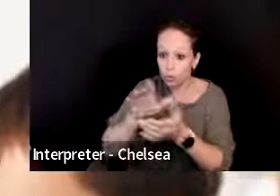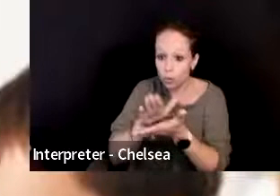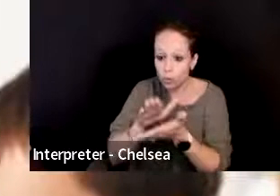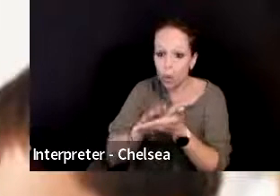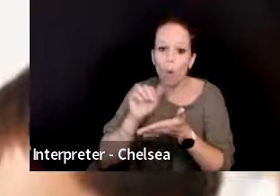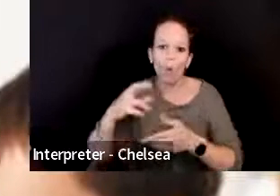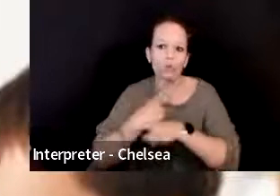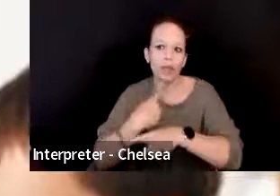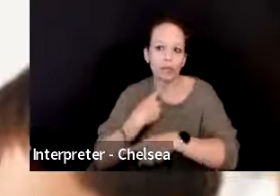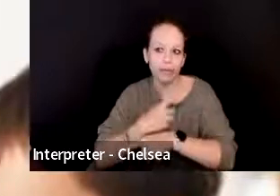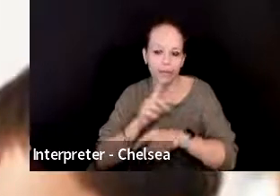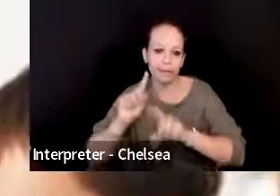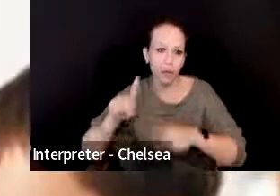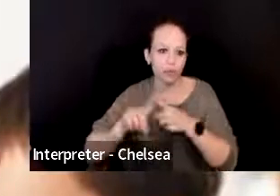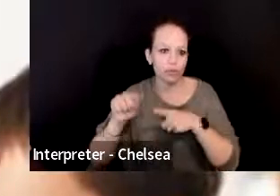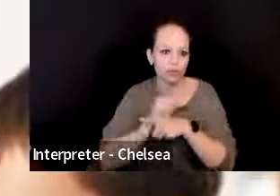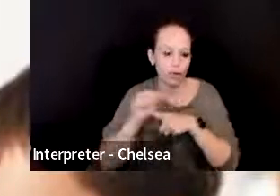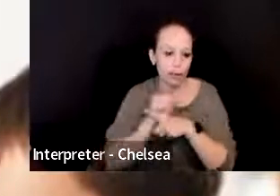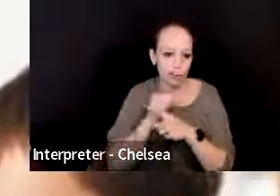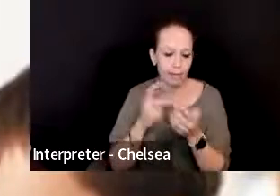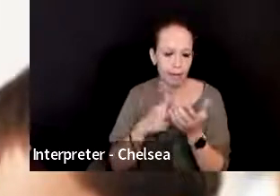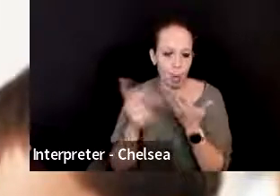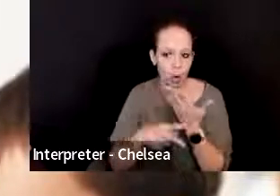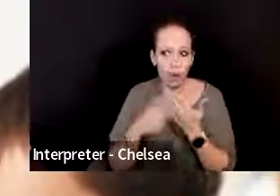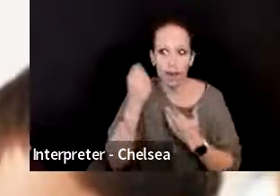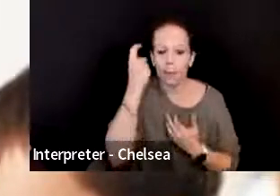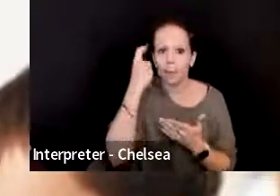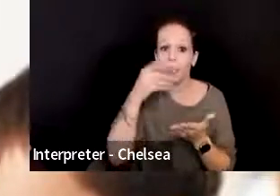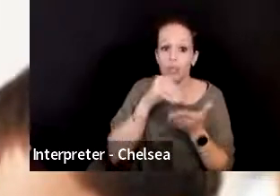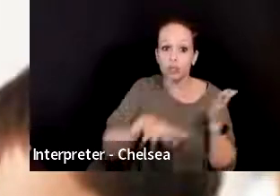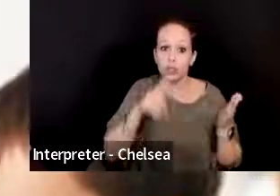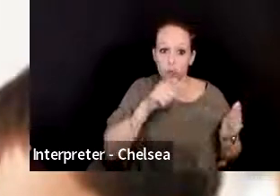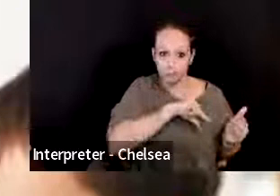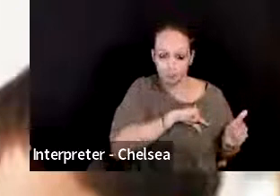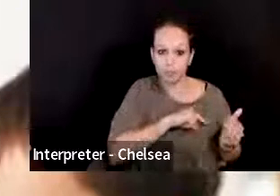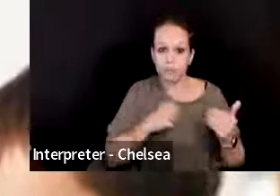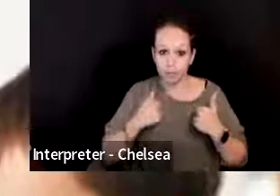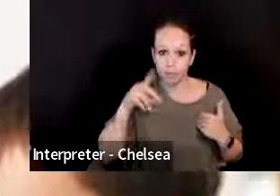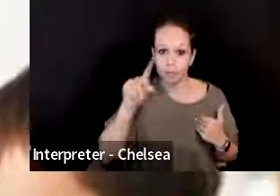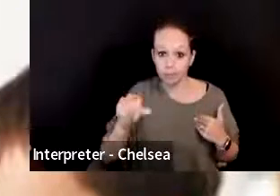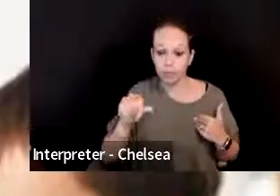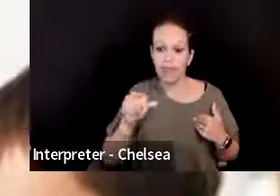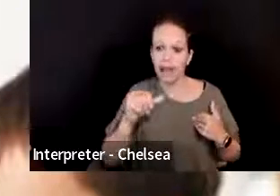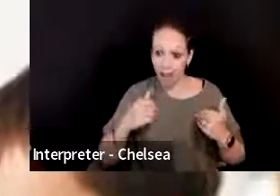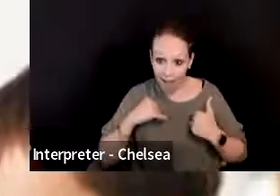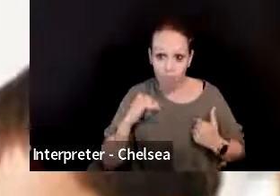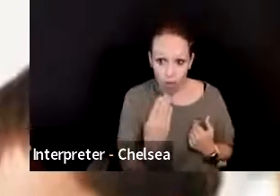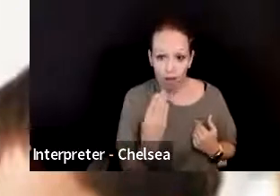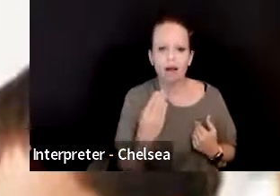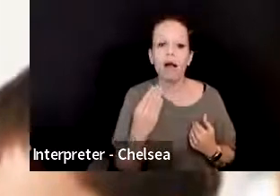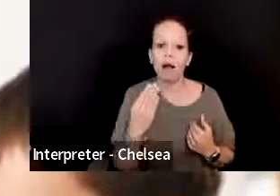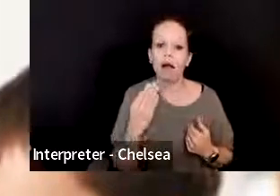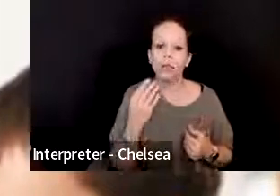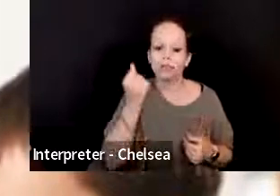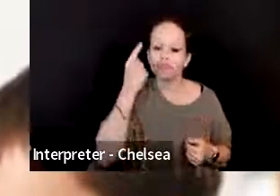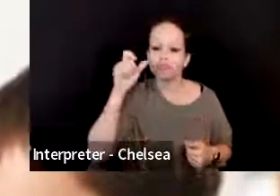training program. Eligible students with disabilities who work will find out that Social Security does not